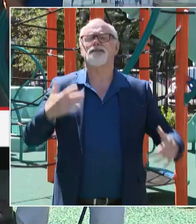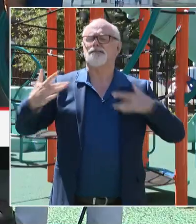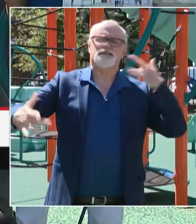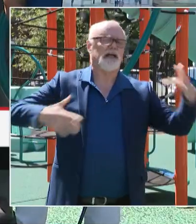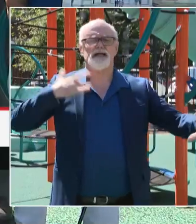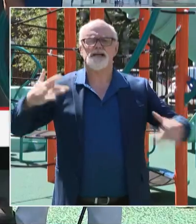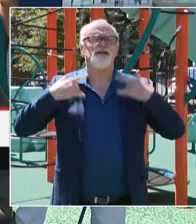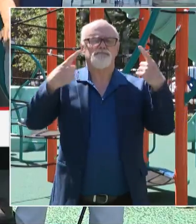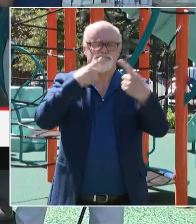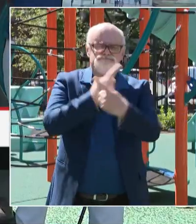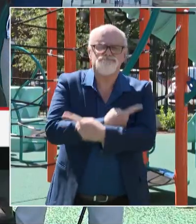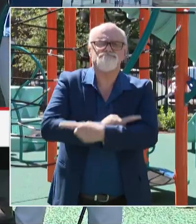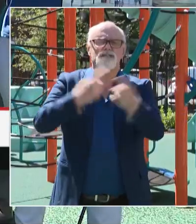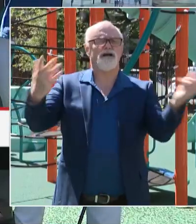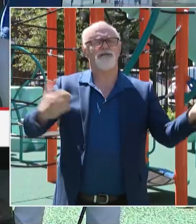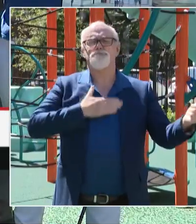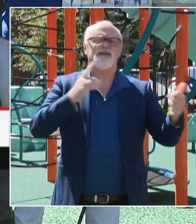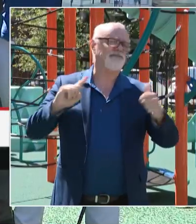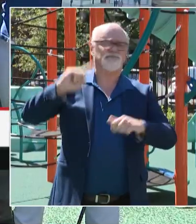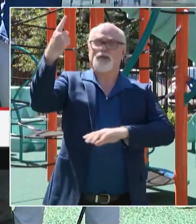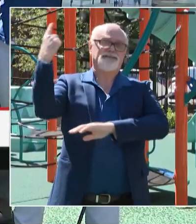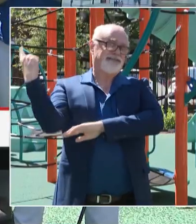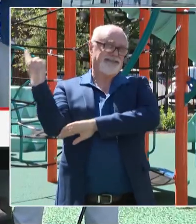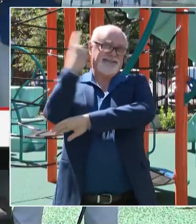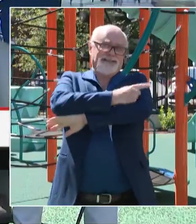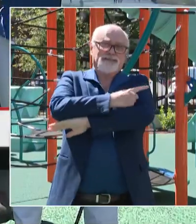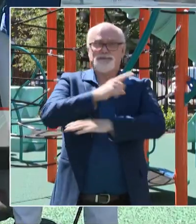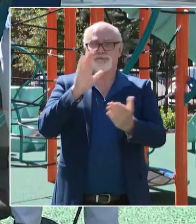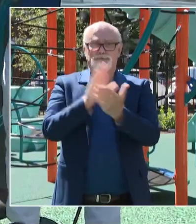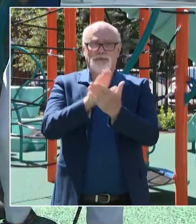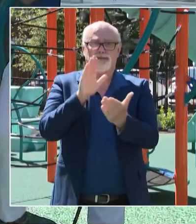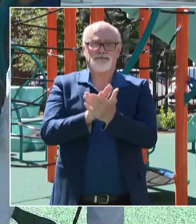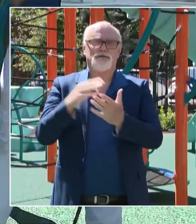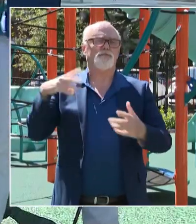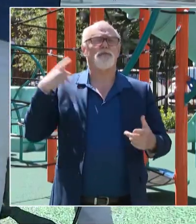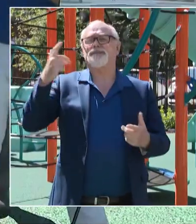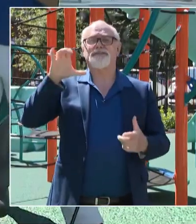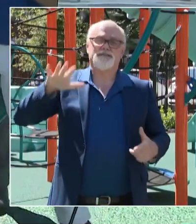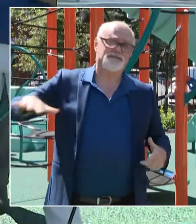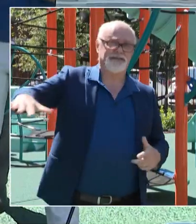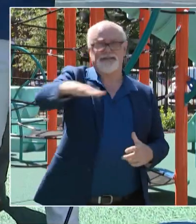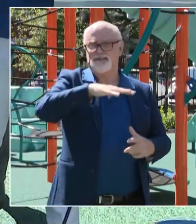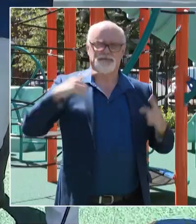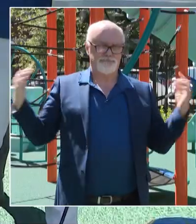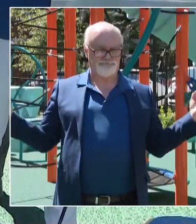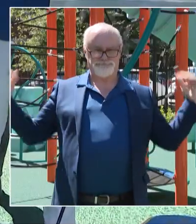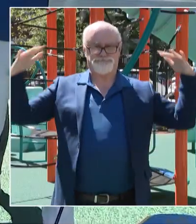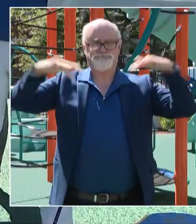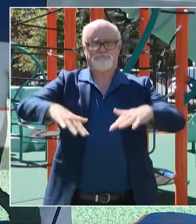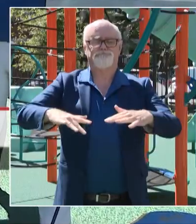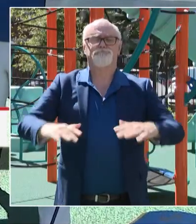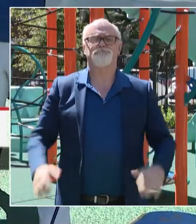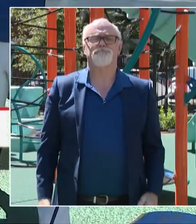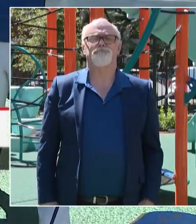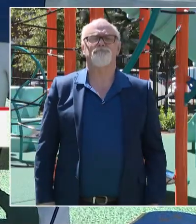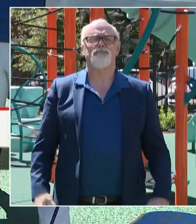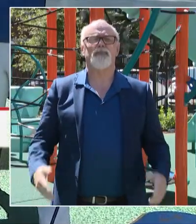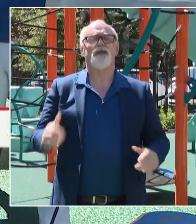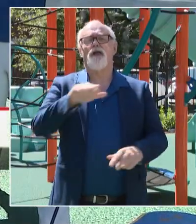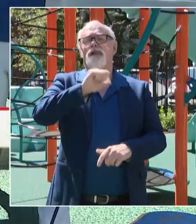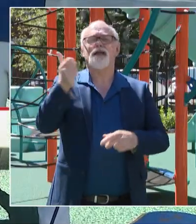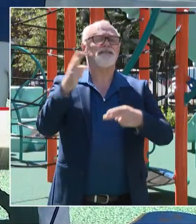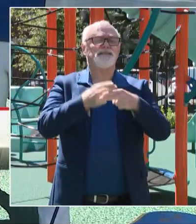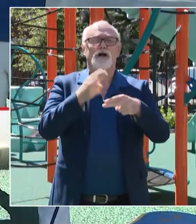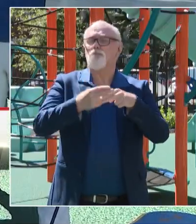first day of school in Washington, D.C. We otherwise call it the best day